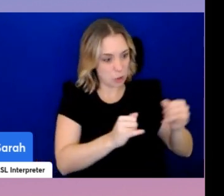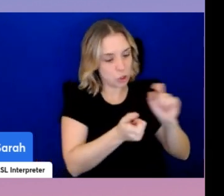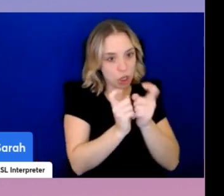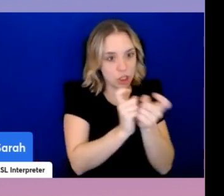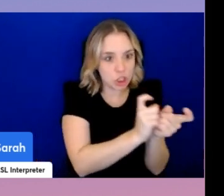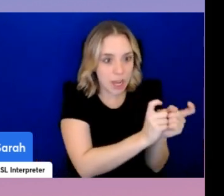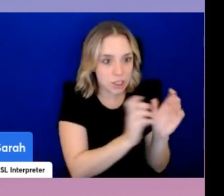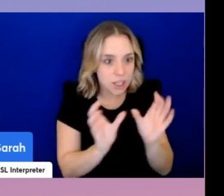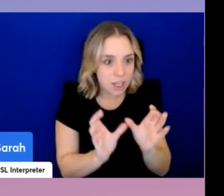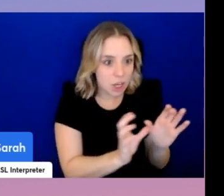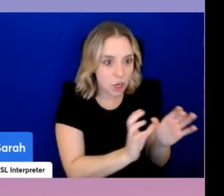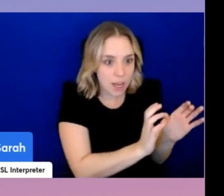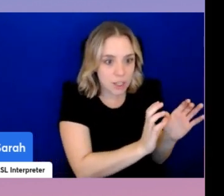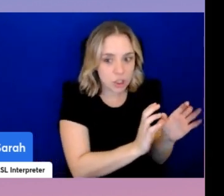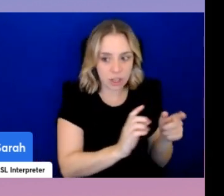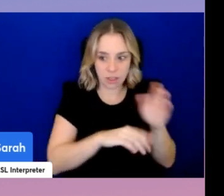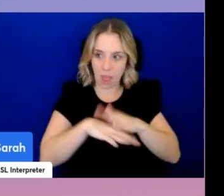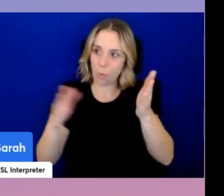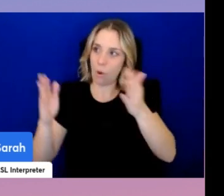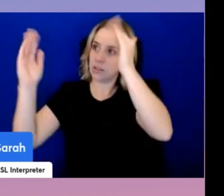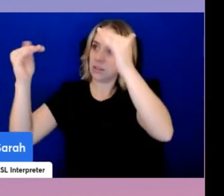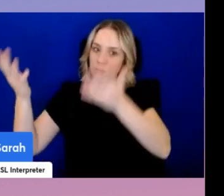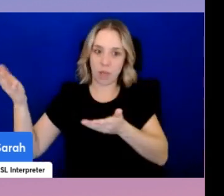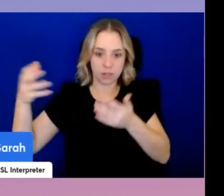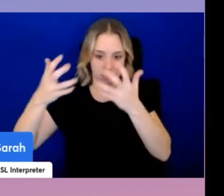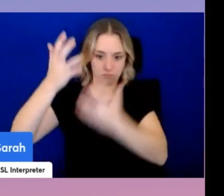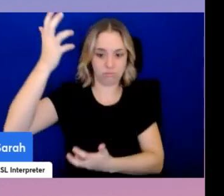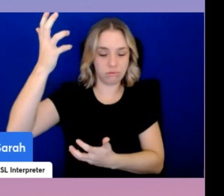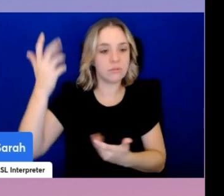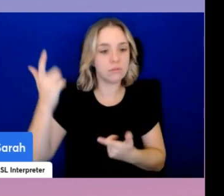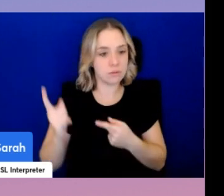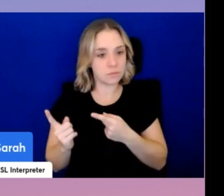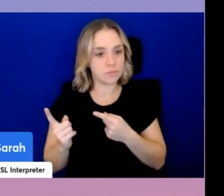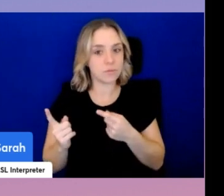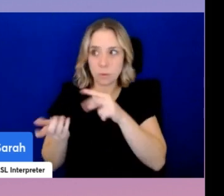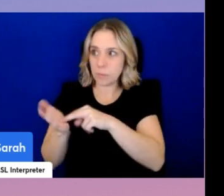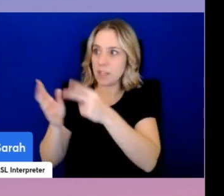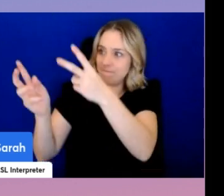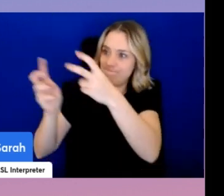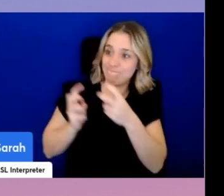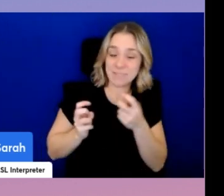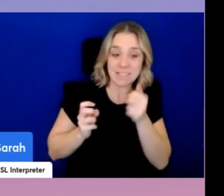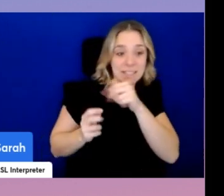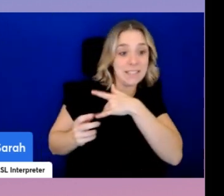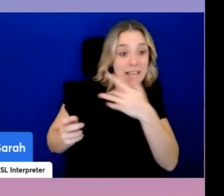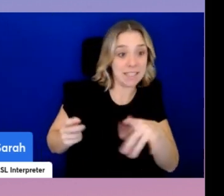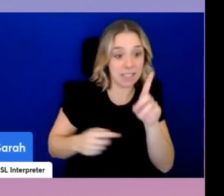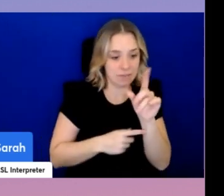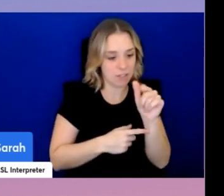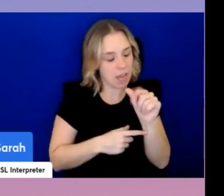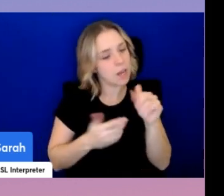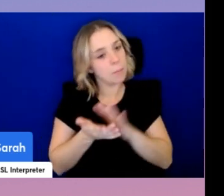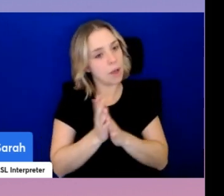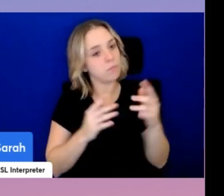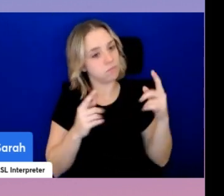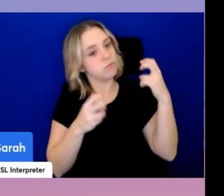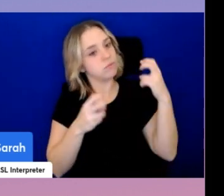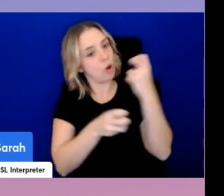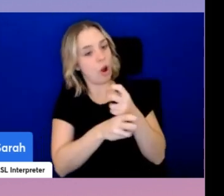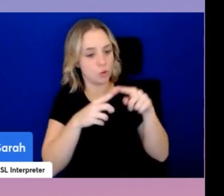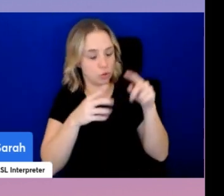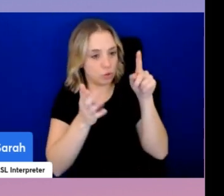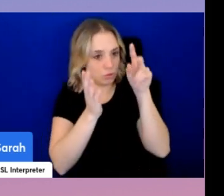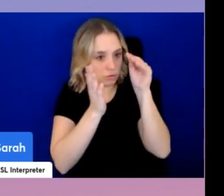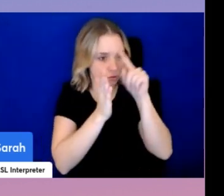which differs from what is expected. Exfiltrating sensitive data becomes trivial and very difficult to track.